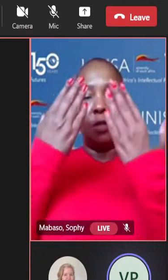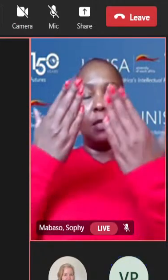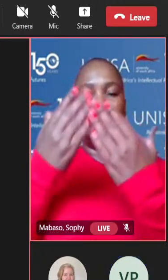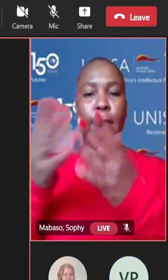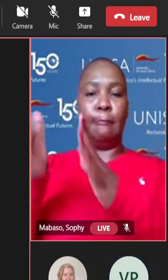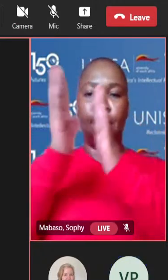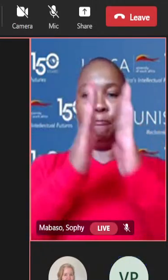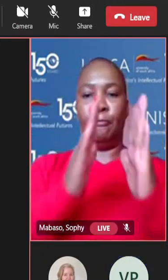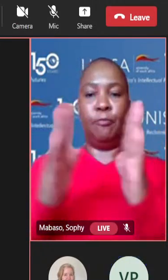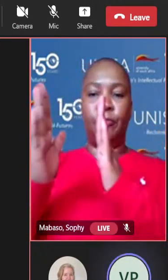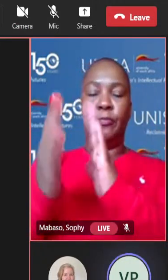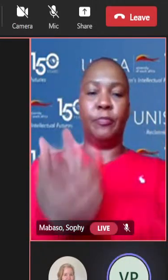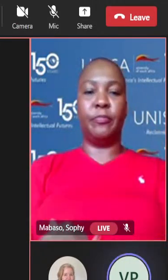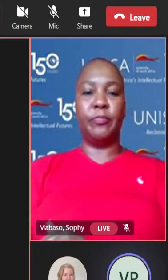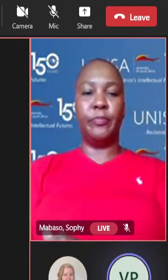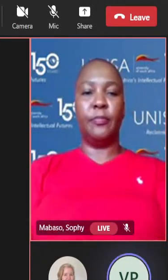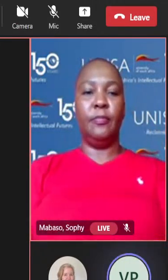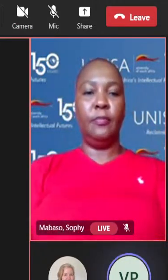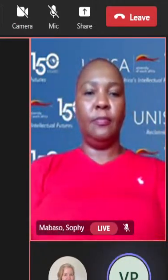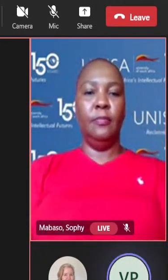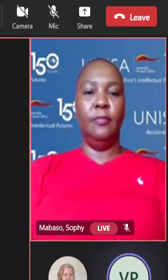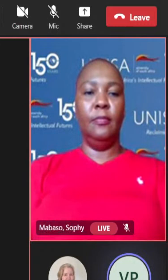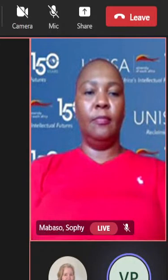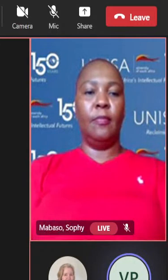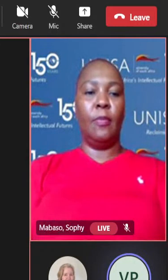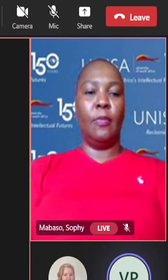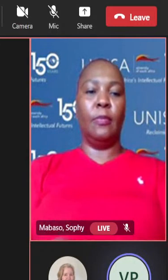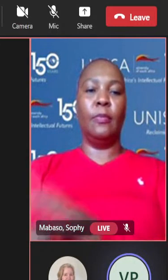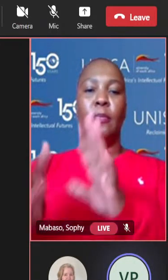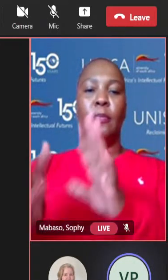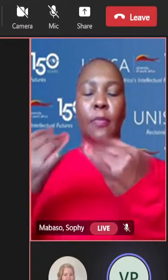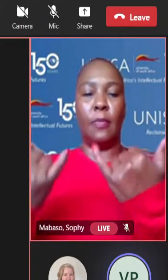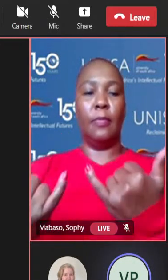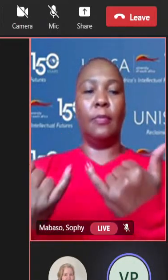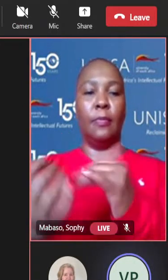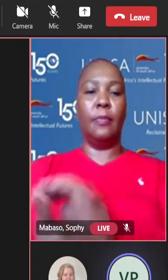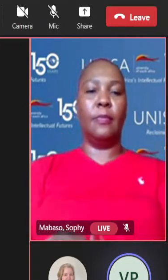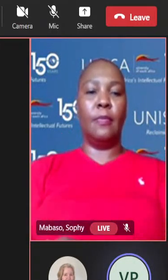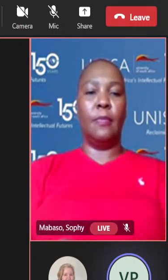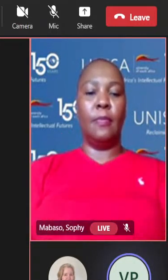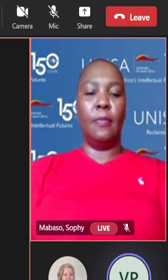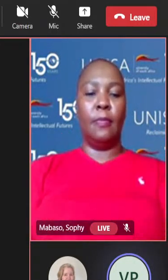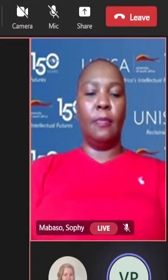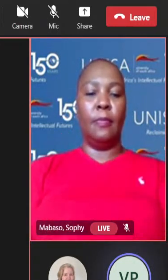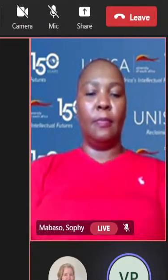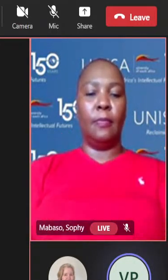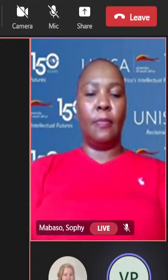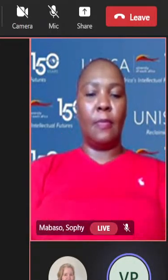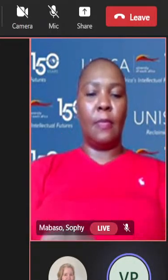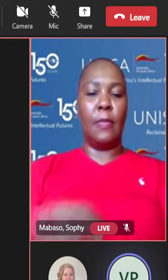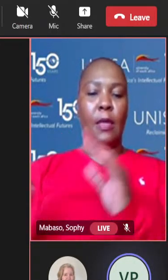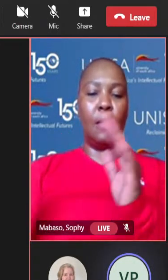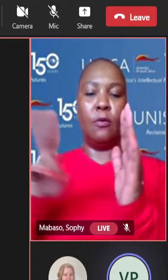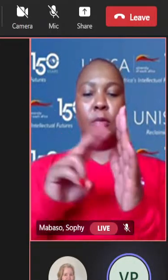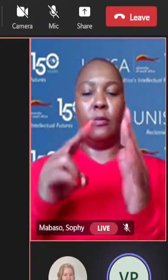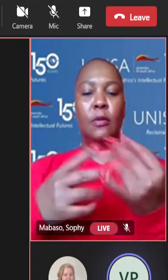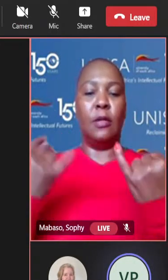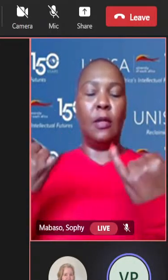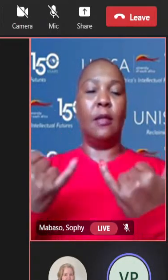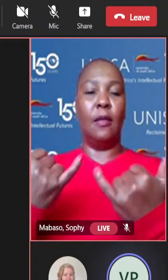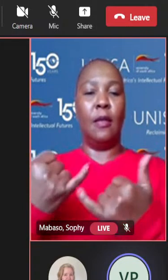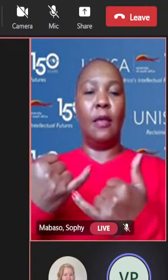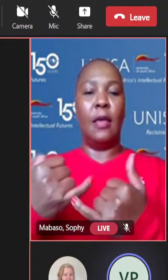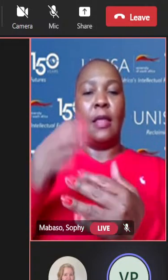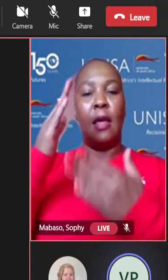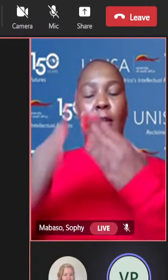please. Okay, so now we have to look at the okay, looking at the children in the year. So you're looking at the end of the year. That's